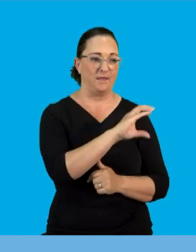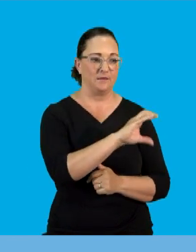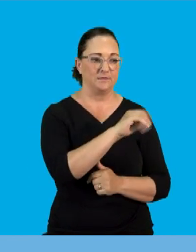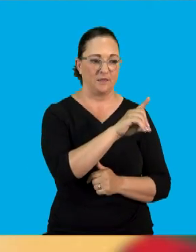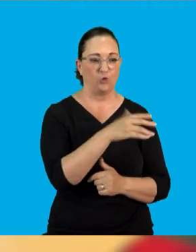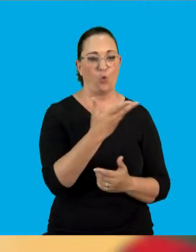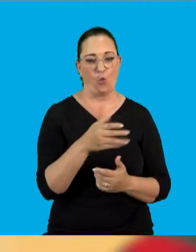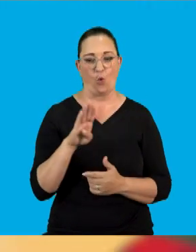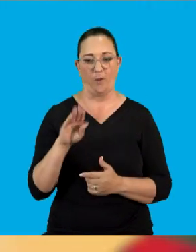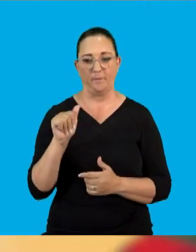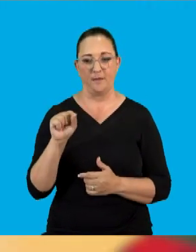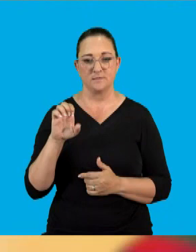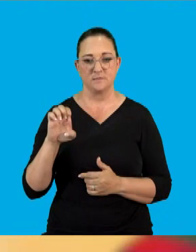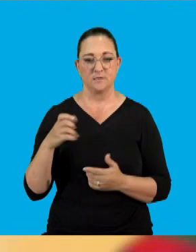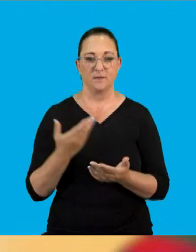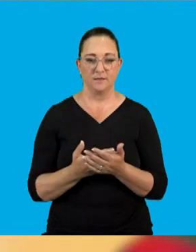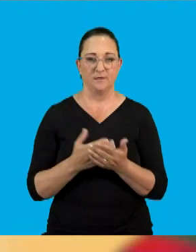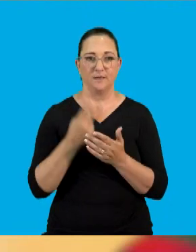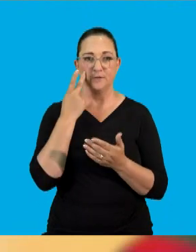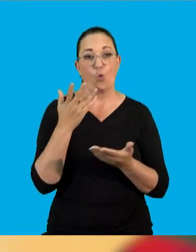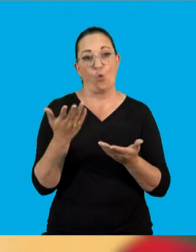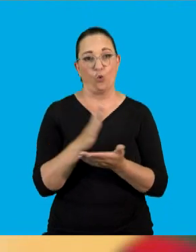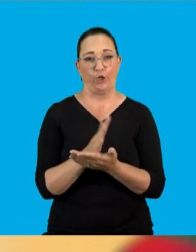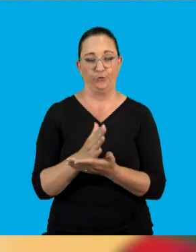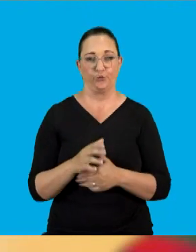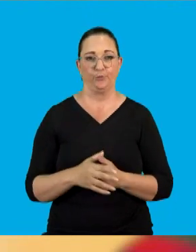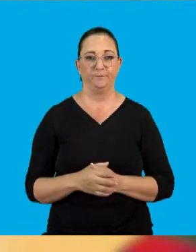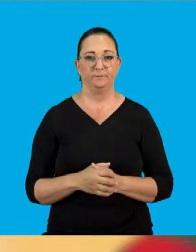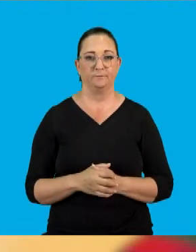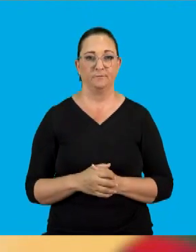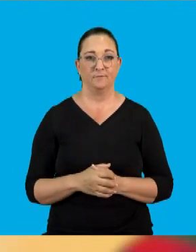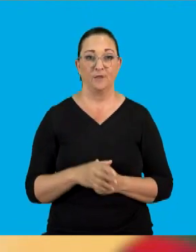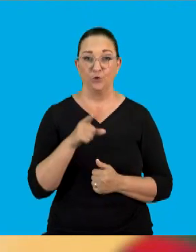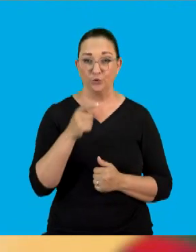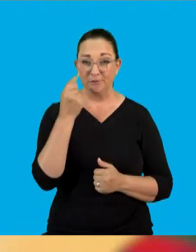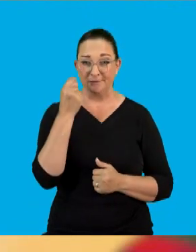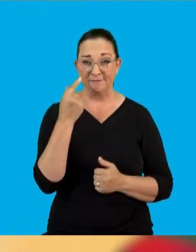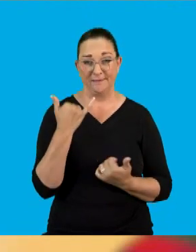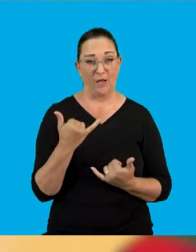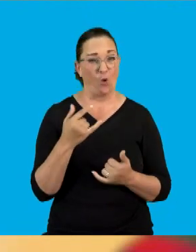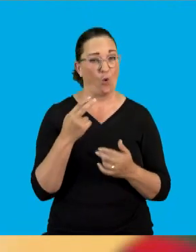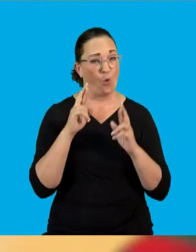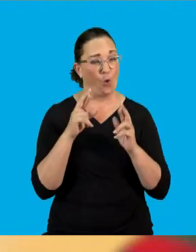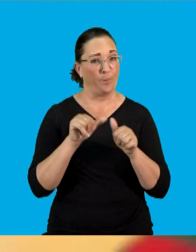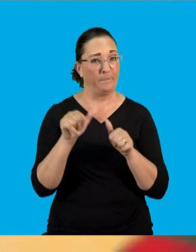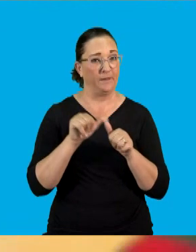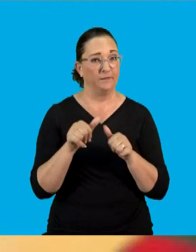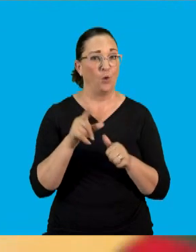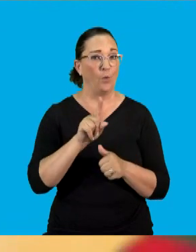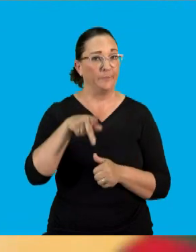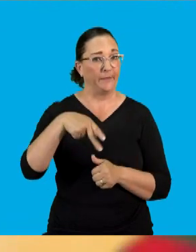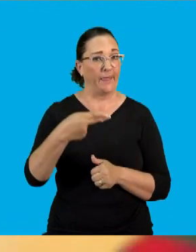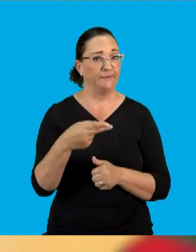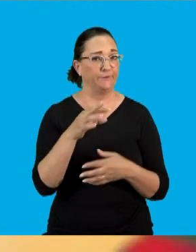either an acid or a base and even a neutral substance. So now, I hope now you understand a little better what